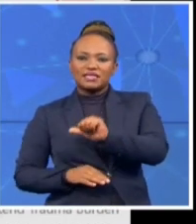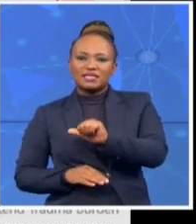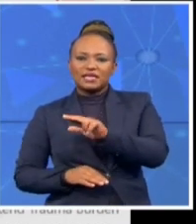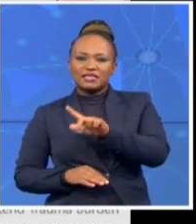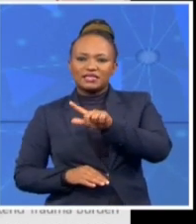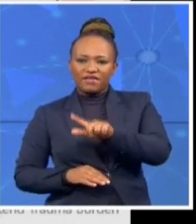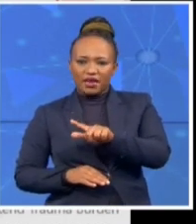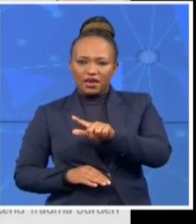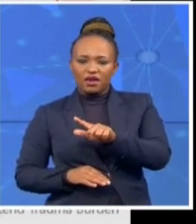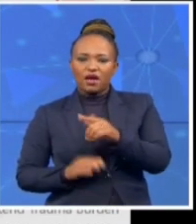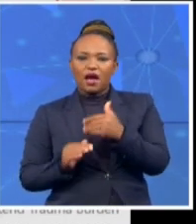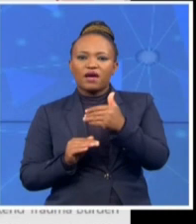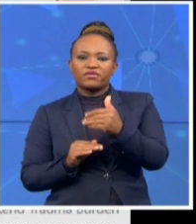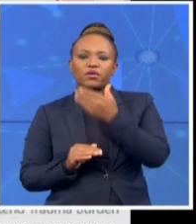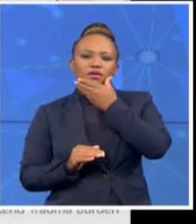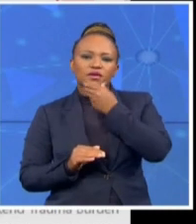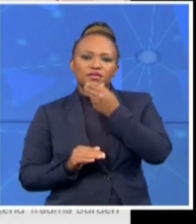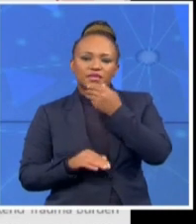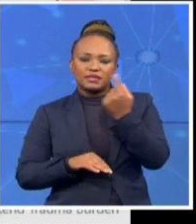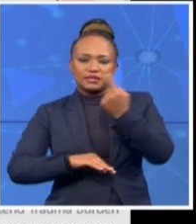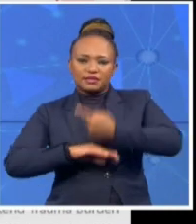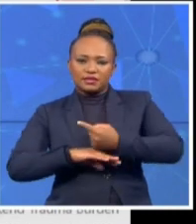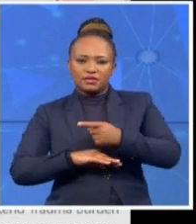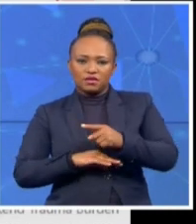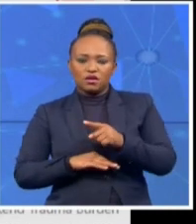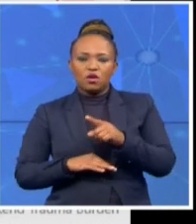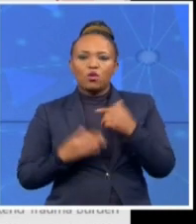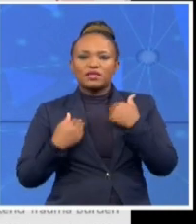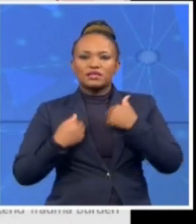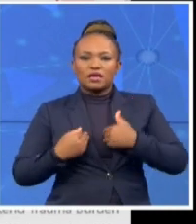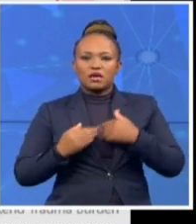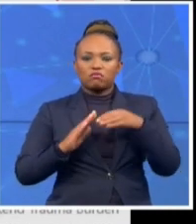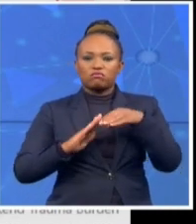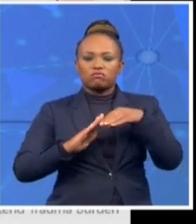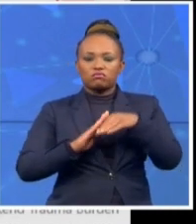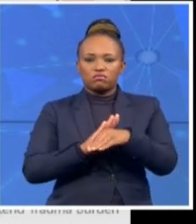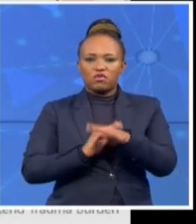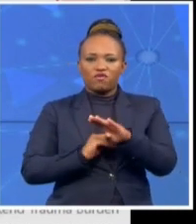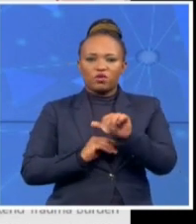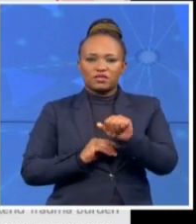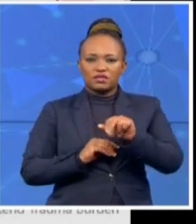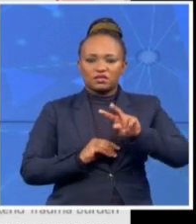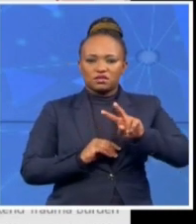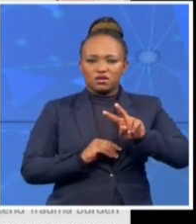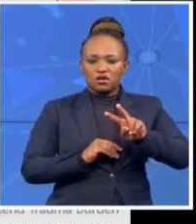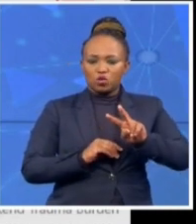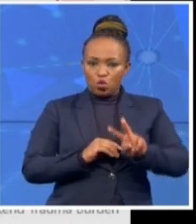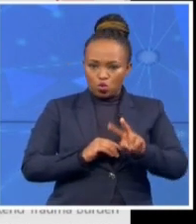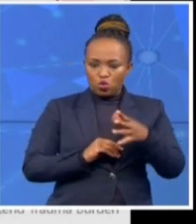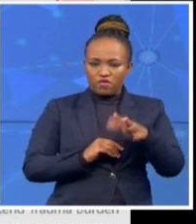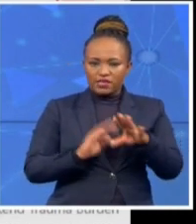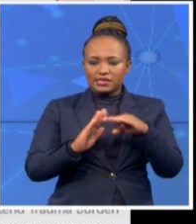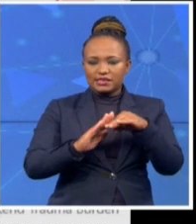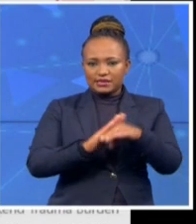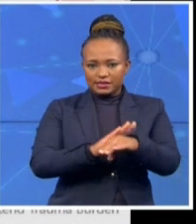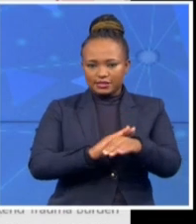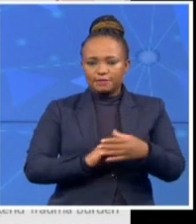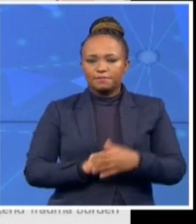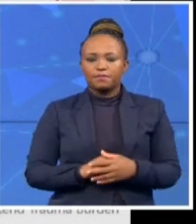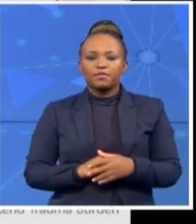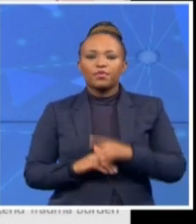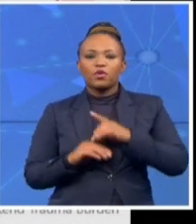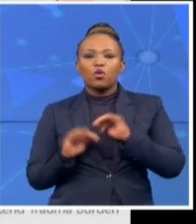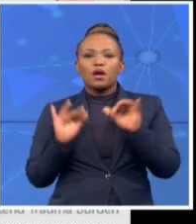was a Sunday, it dropped down to 462. So the experience on the platform was that people experienced the New Year's